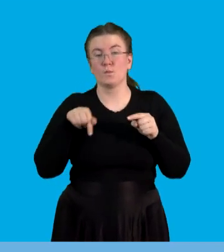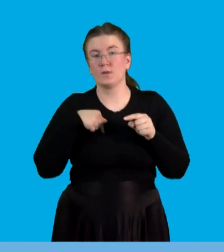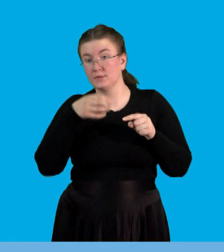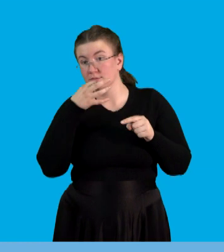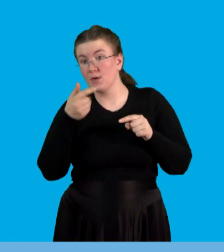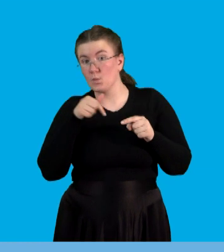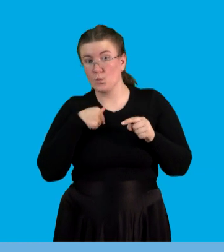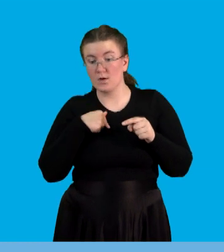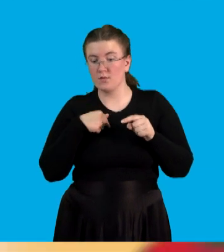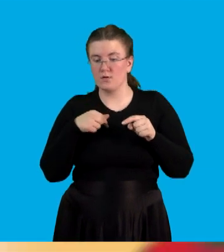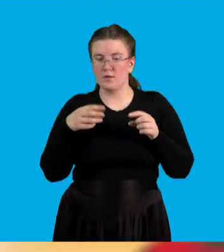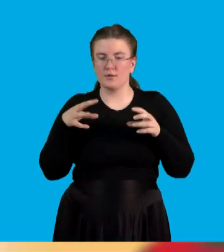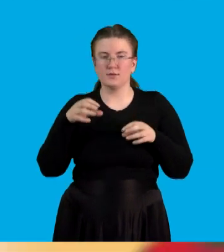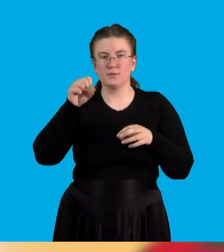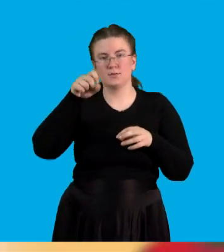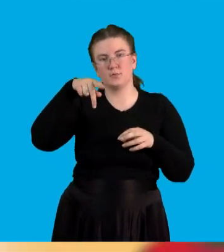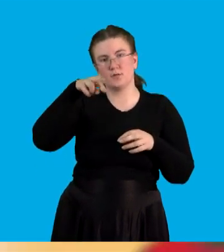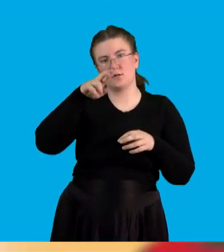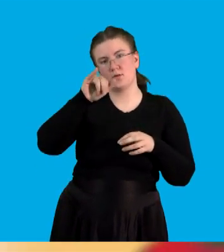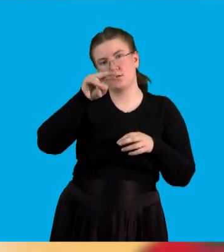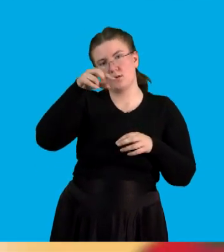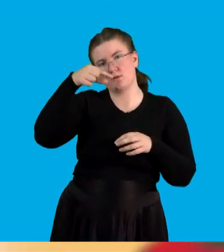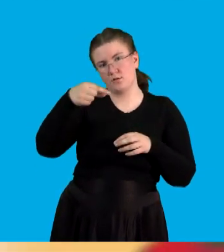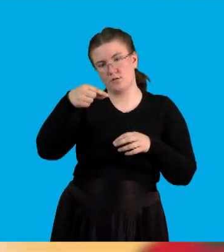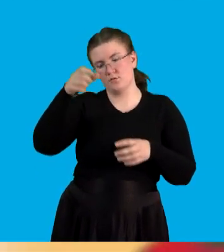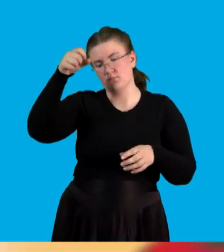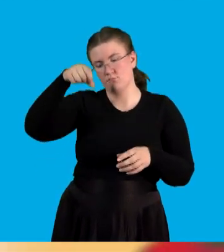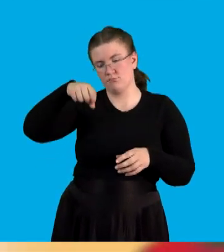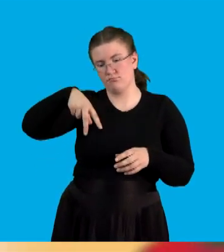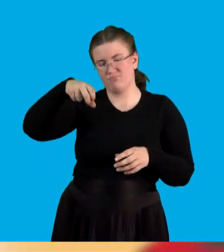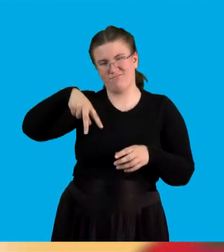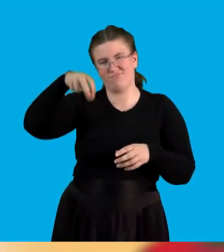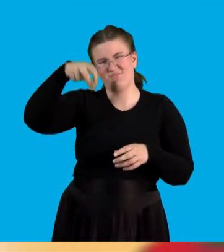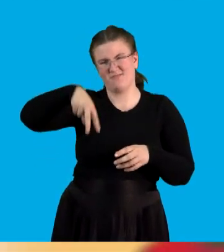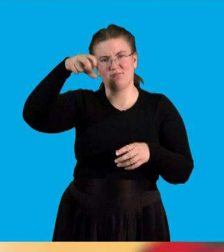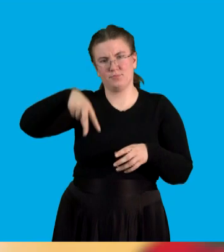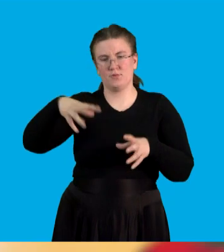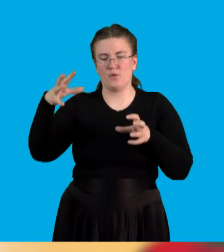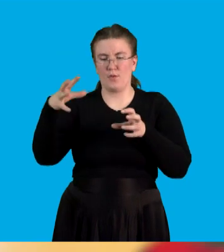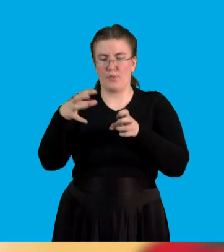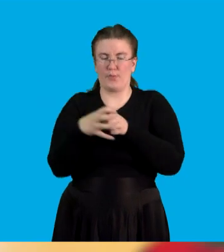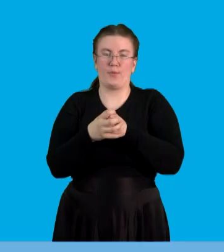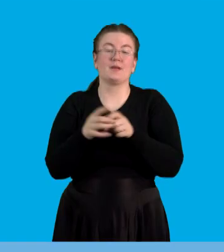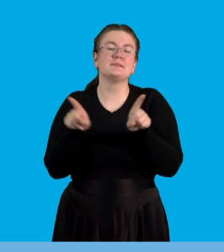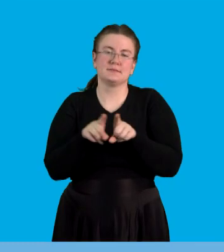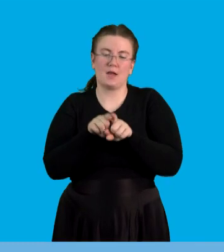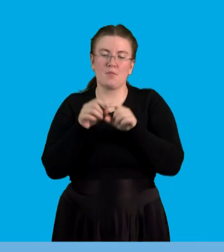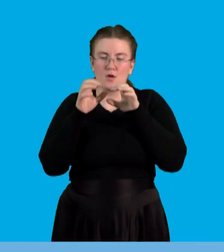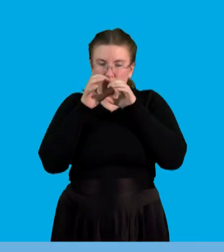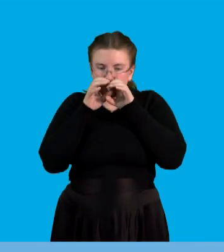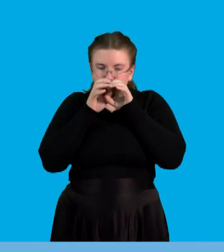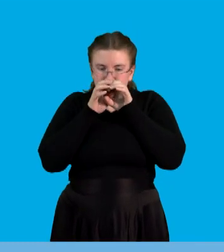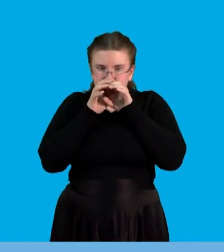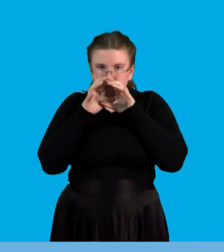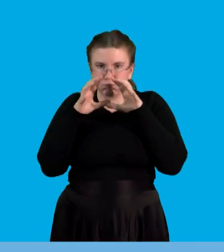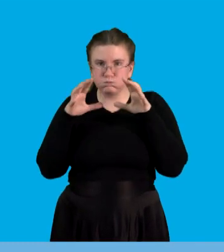we are saying that we are compressing the spring. The very same thing happens to a balloon. So a compressed object in